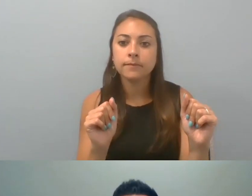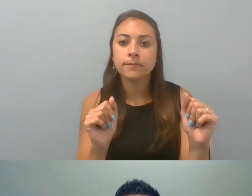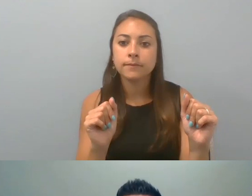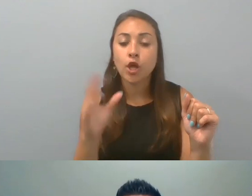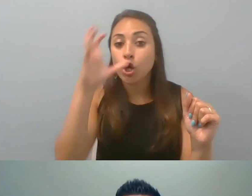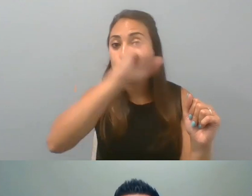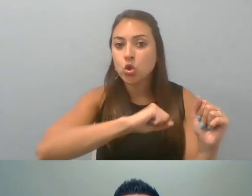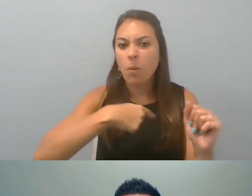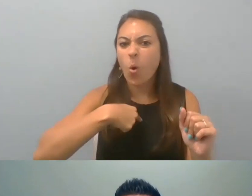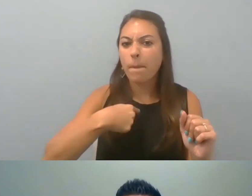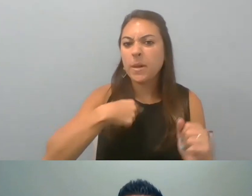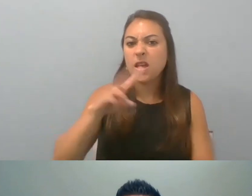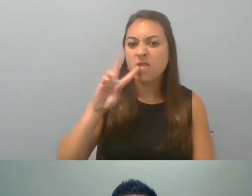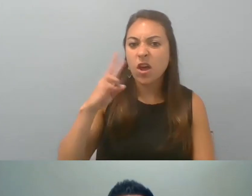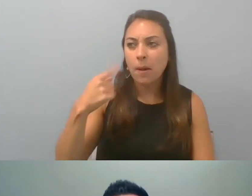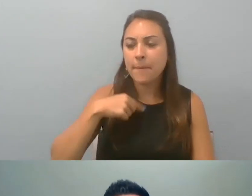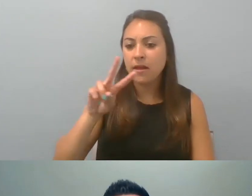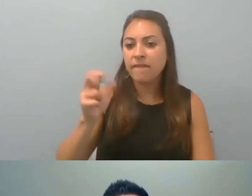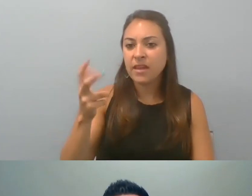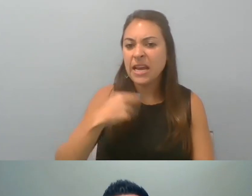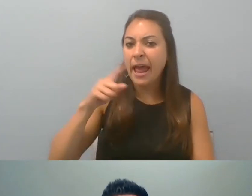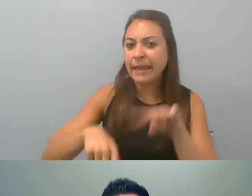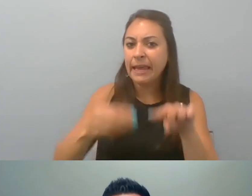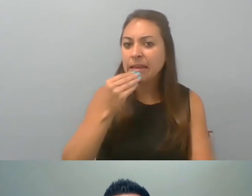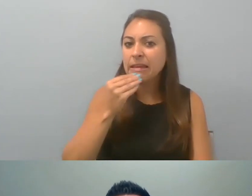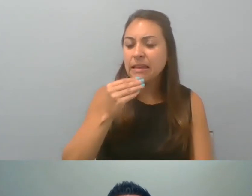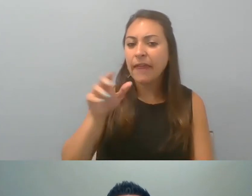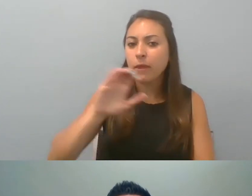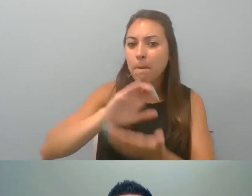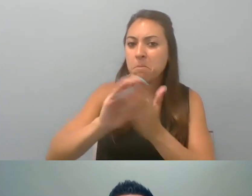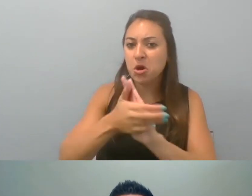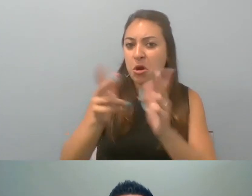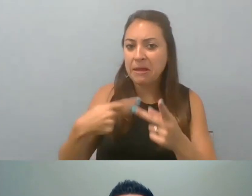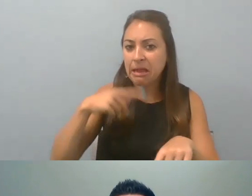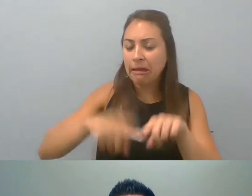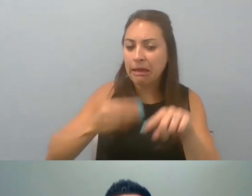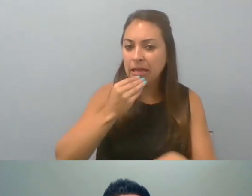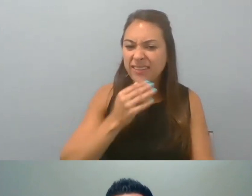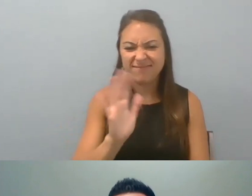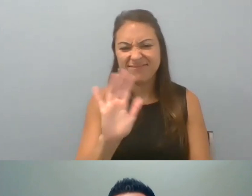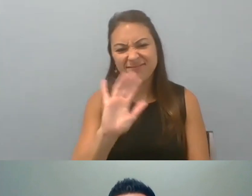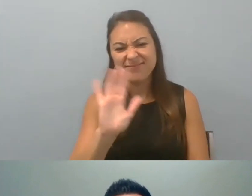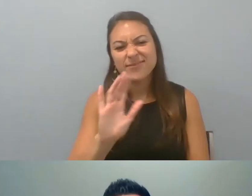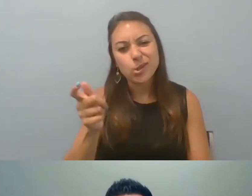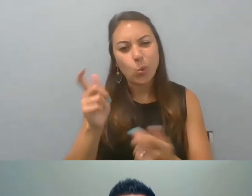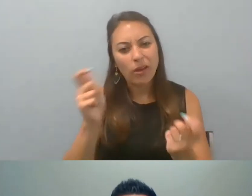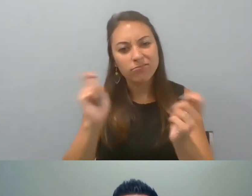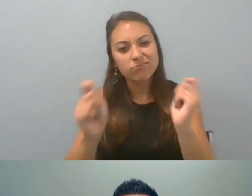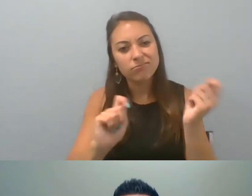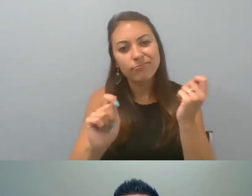can't eat at this station, but I'll use the Josiahs burger bar. It's completely customizable, as I